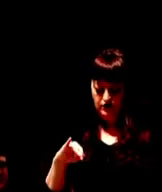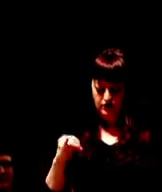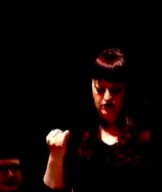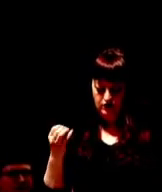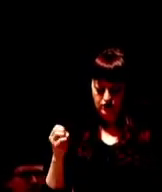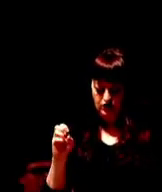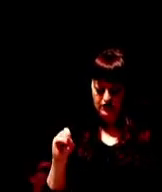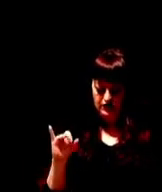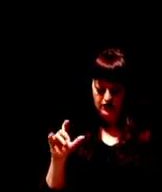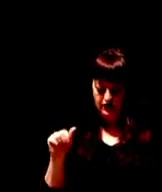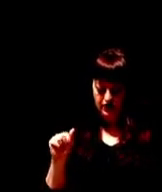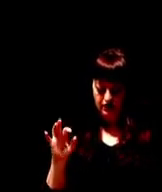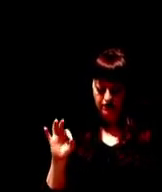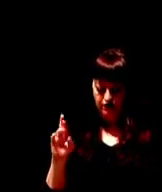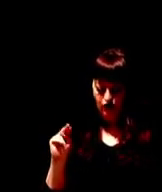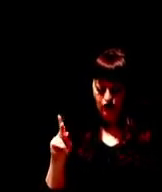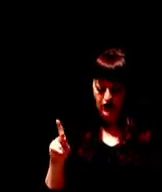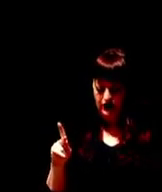Jessica Frank.